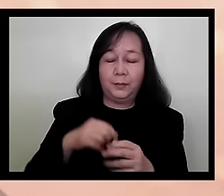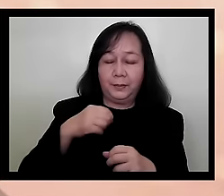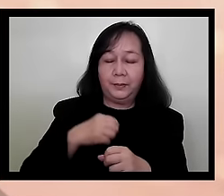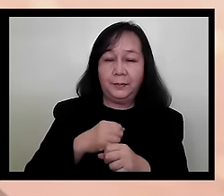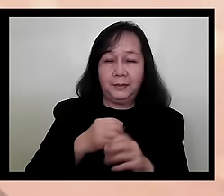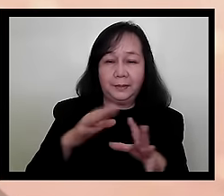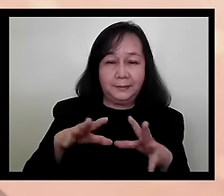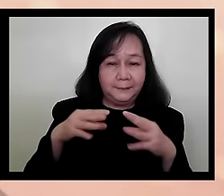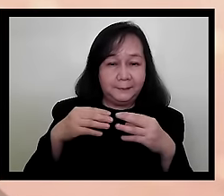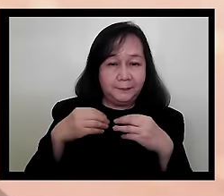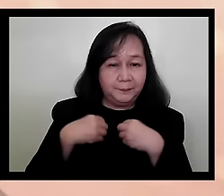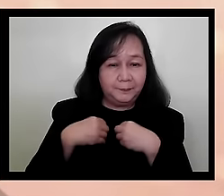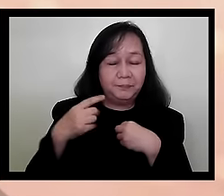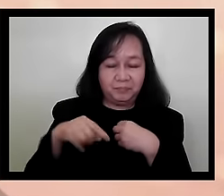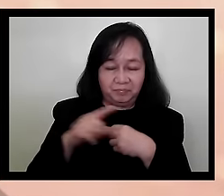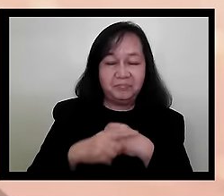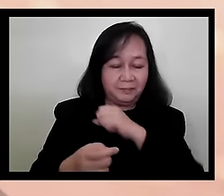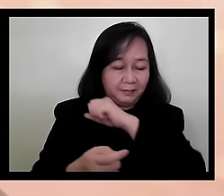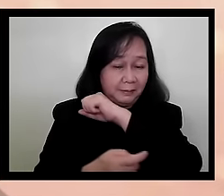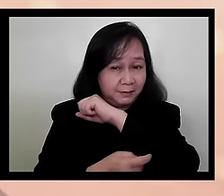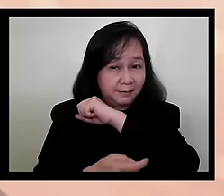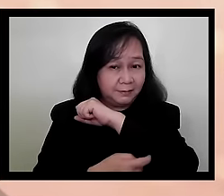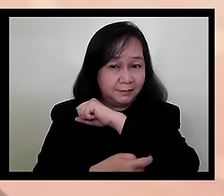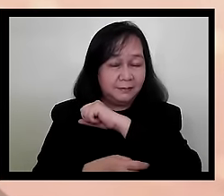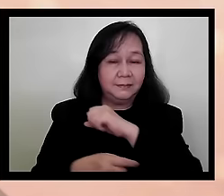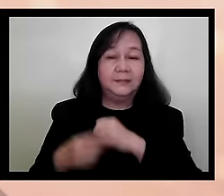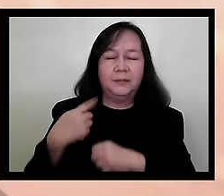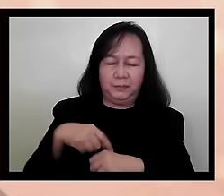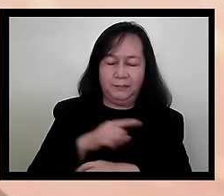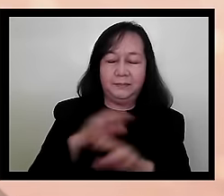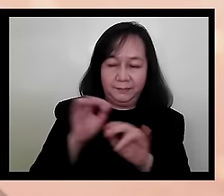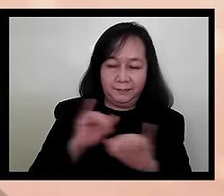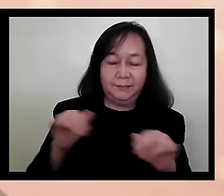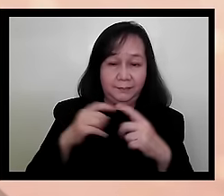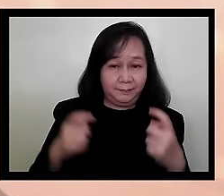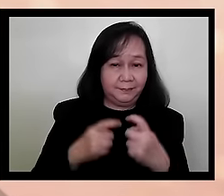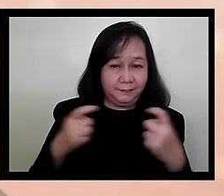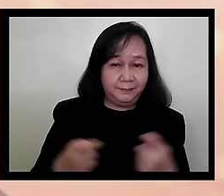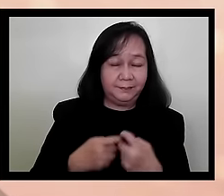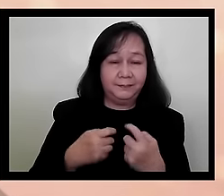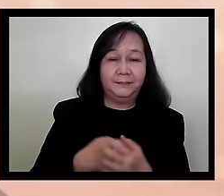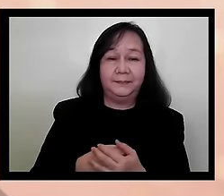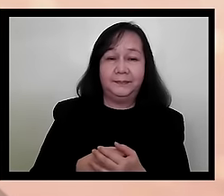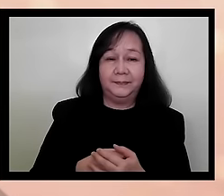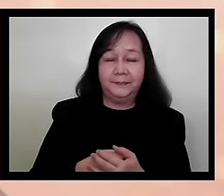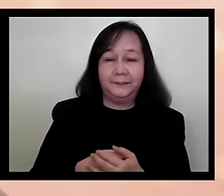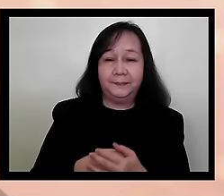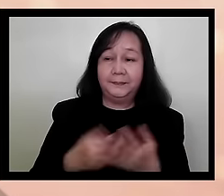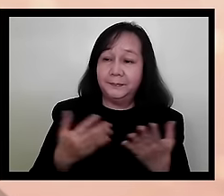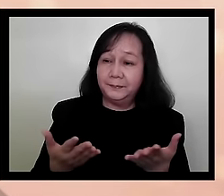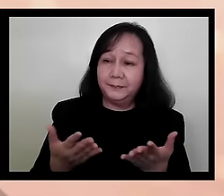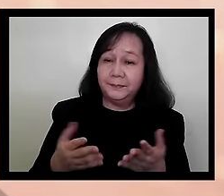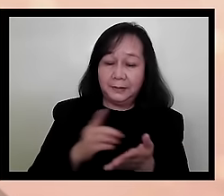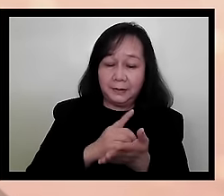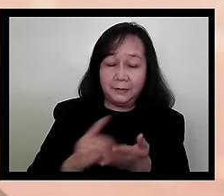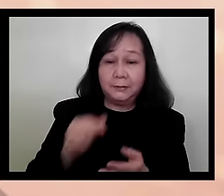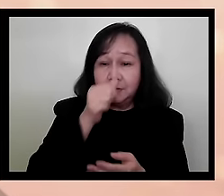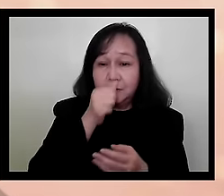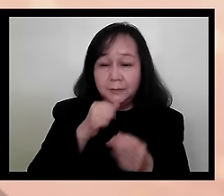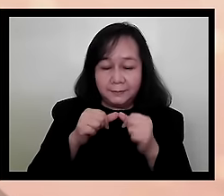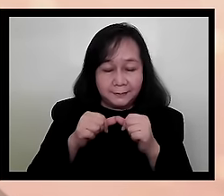admit that we are tempted and we also sin ah but here the Divine